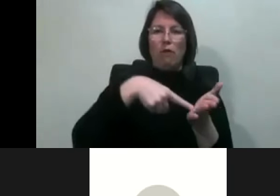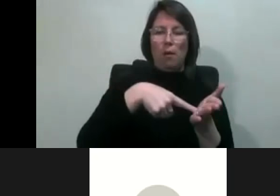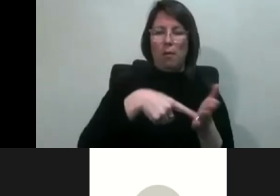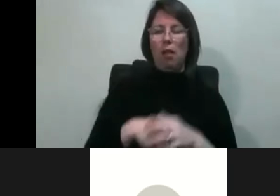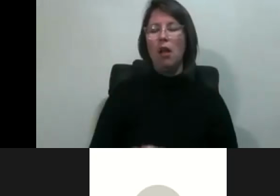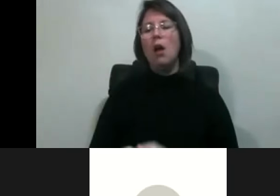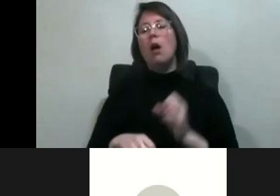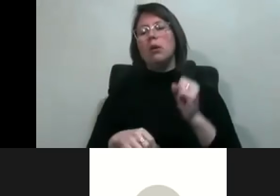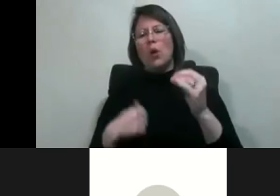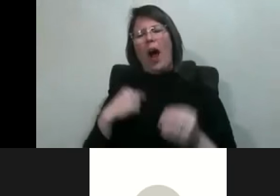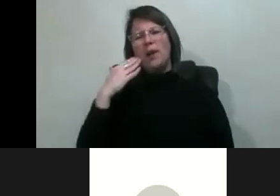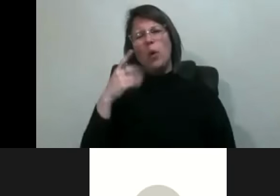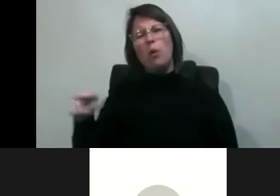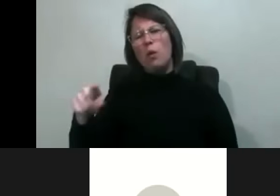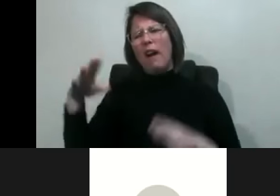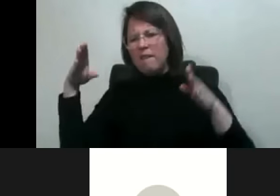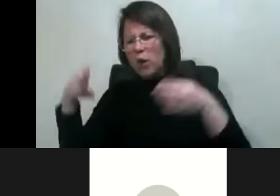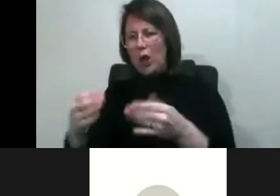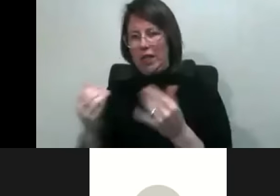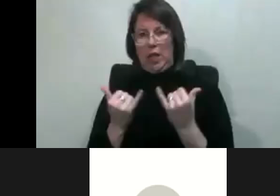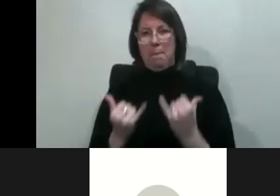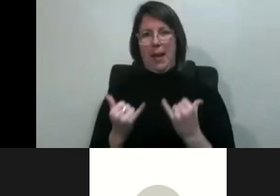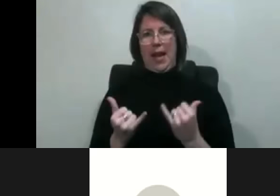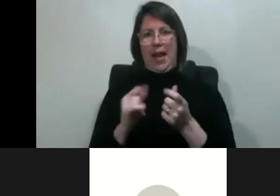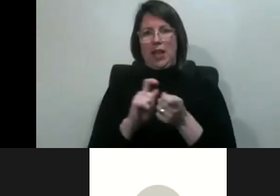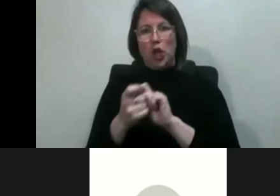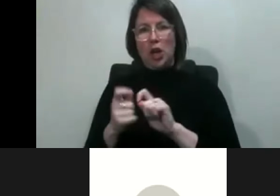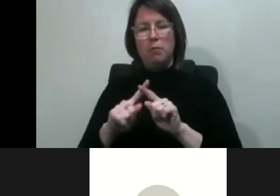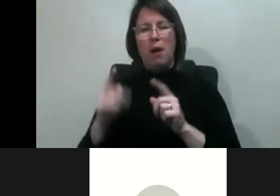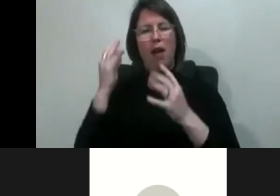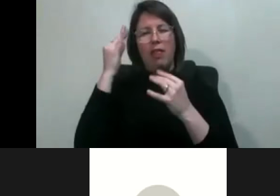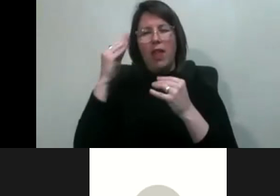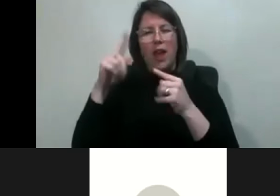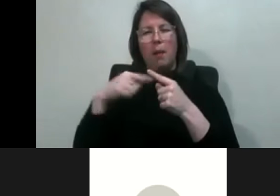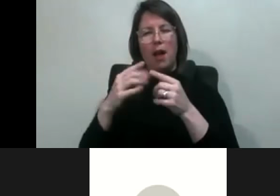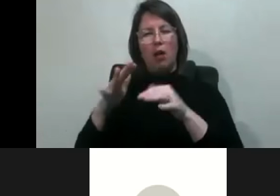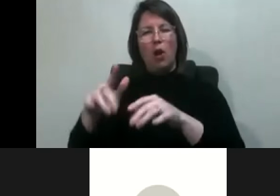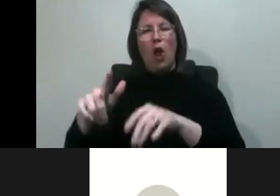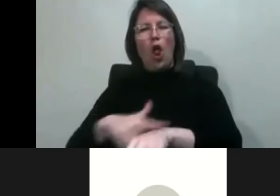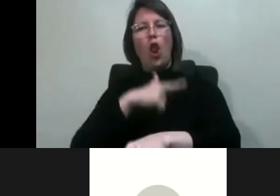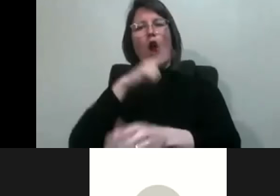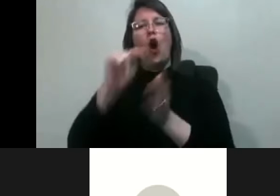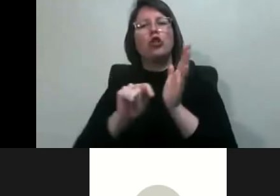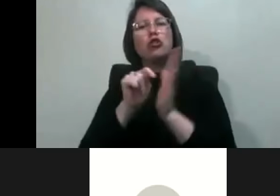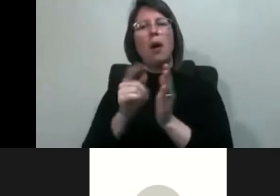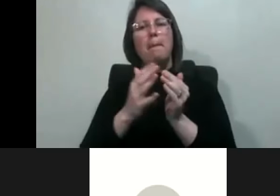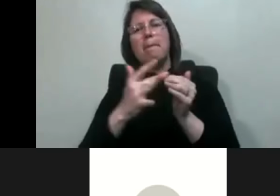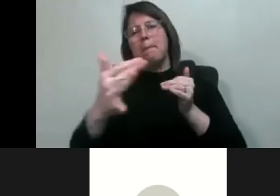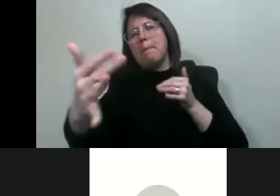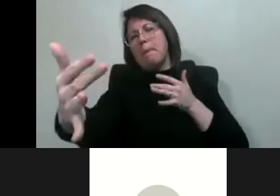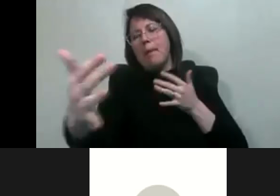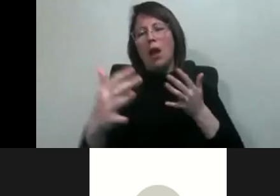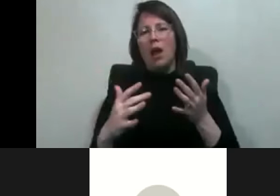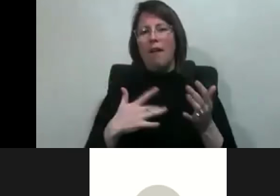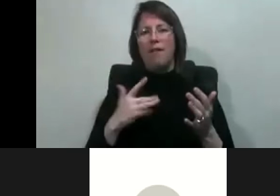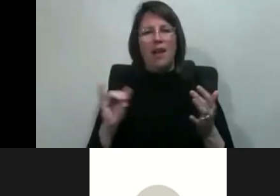I know that you're sort of focused on these immediate changes, but as we think about this for the long term, this just